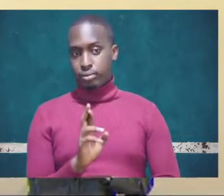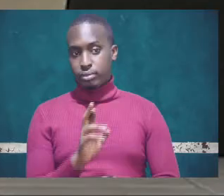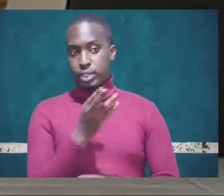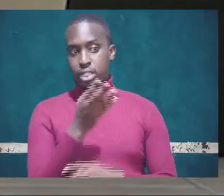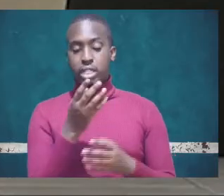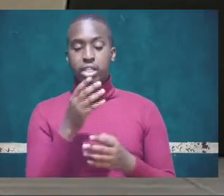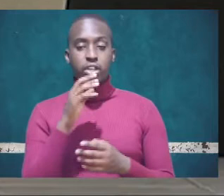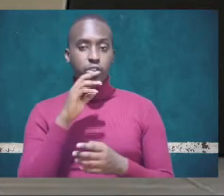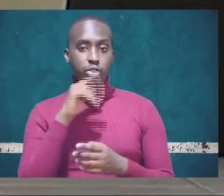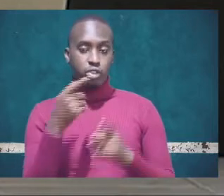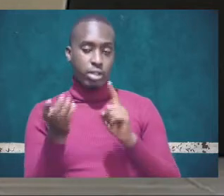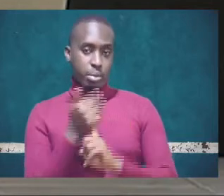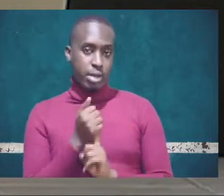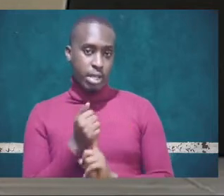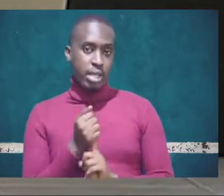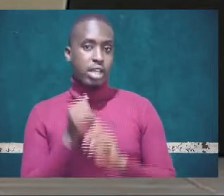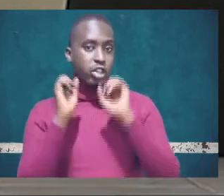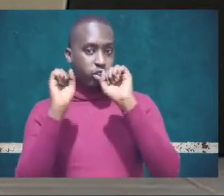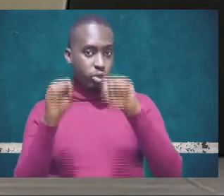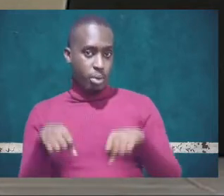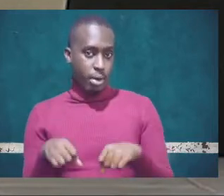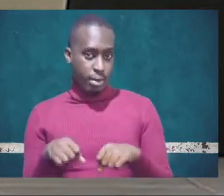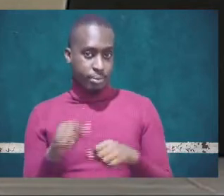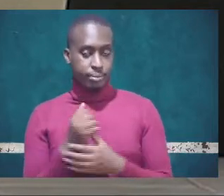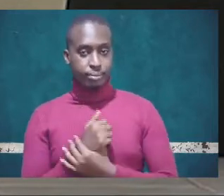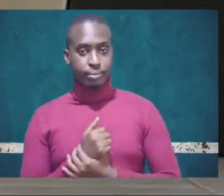get at the end will be